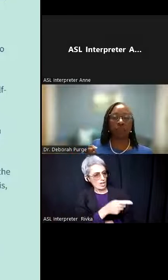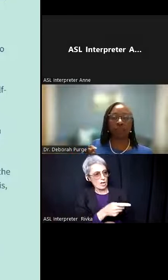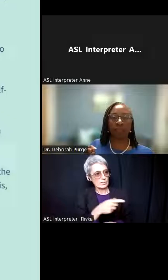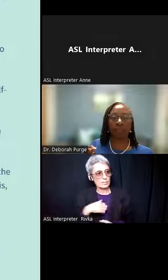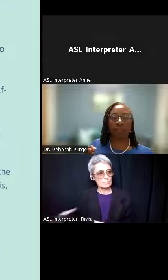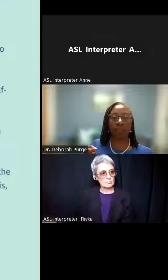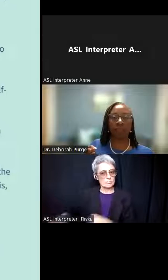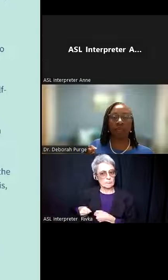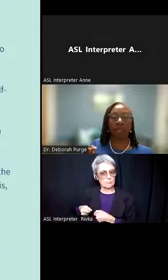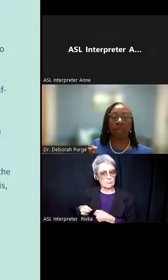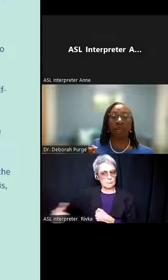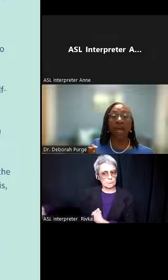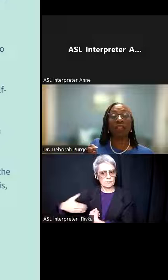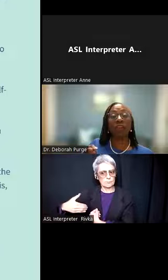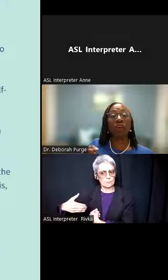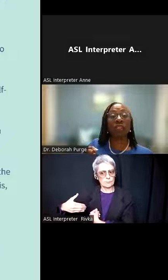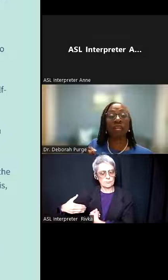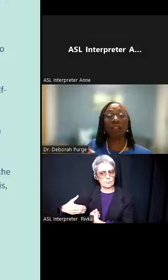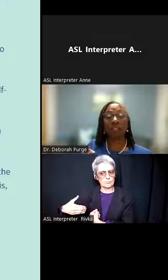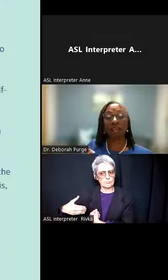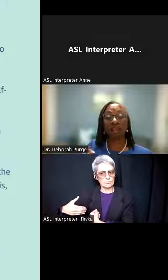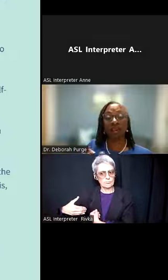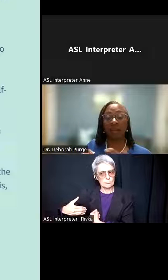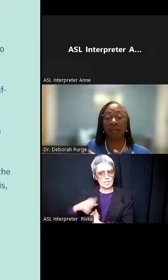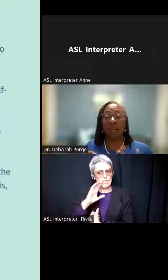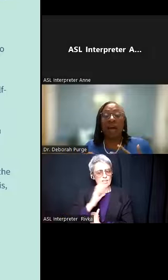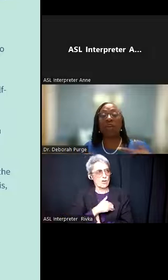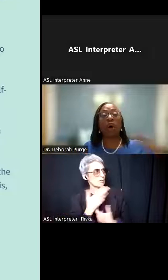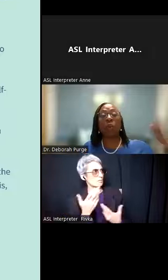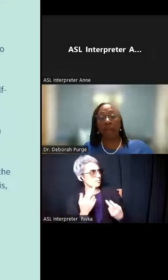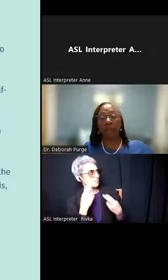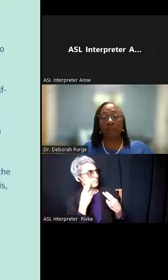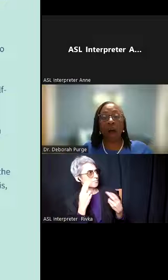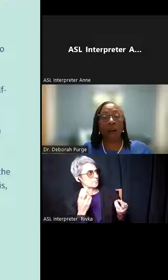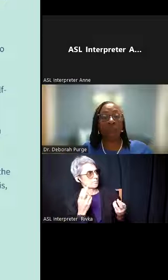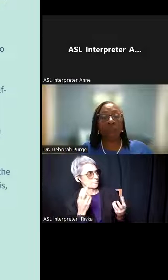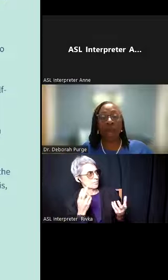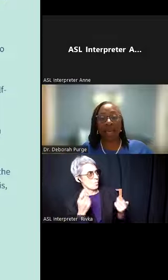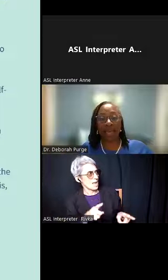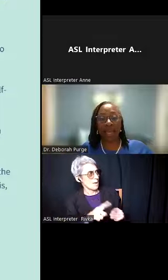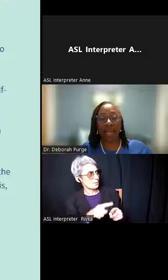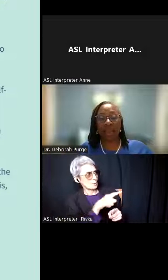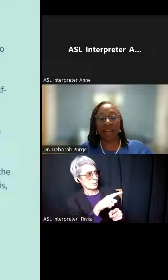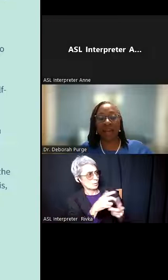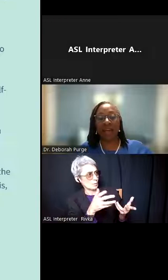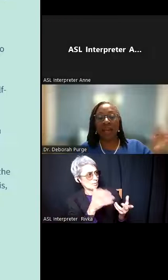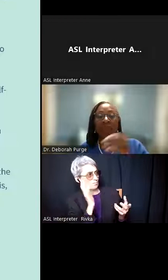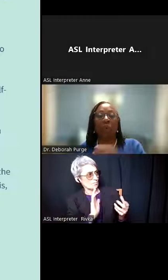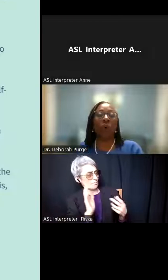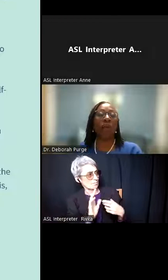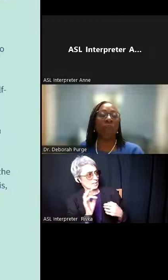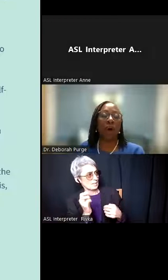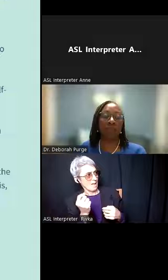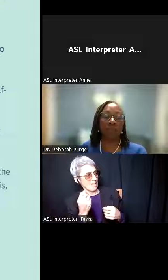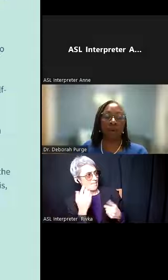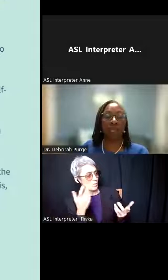daughter. Now, the daughter's innocent, did not know what happened to mom back in 9/11, but